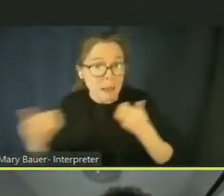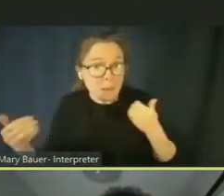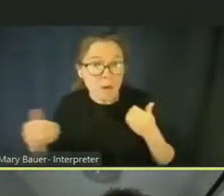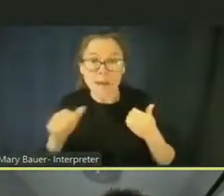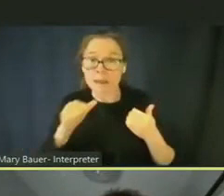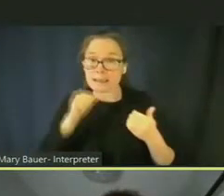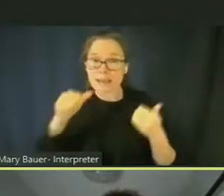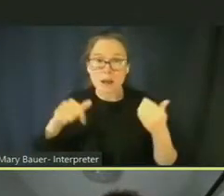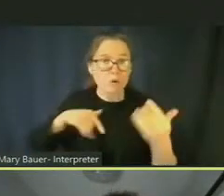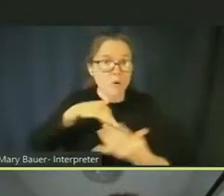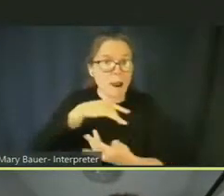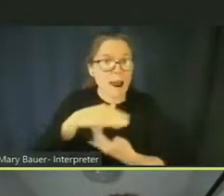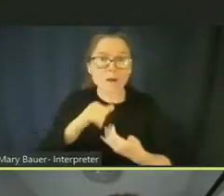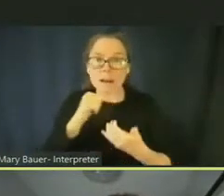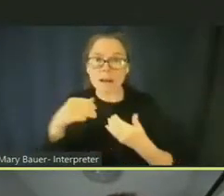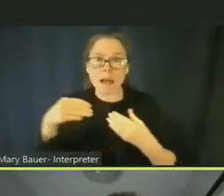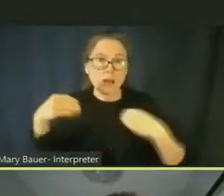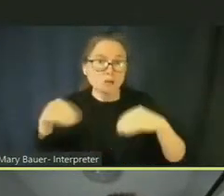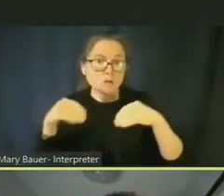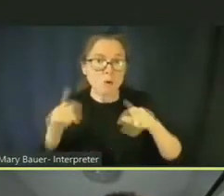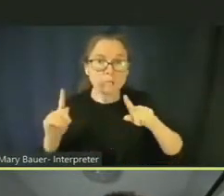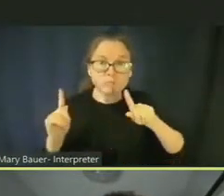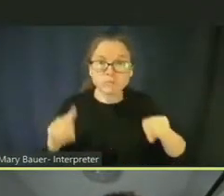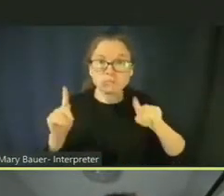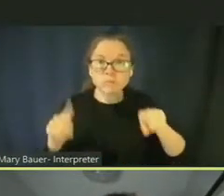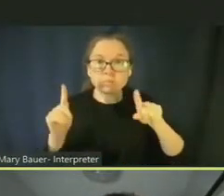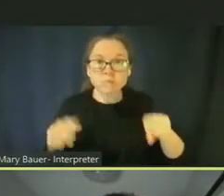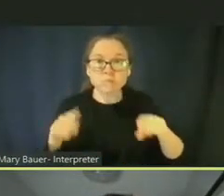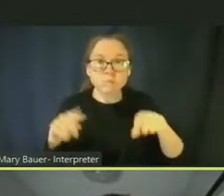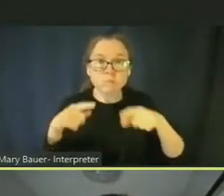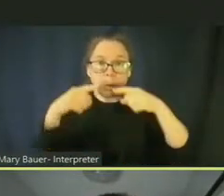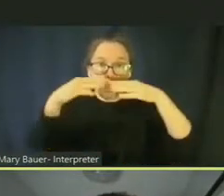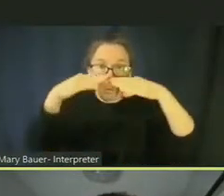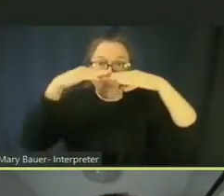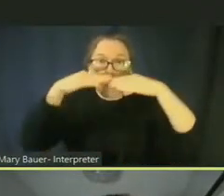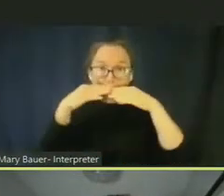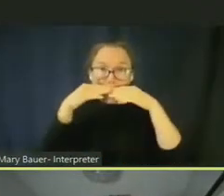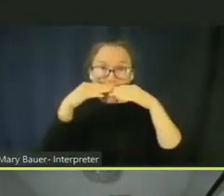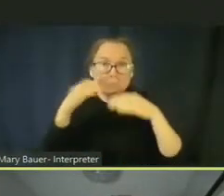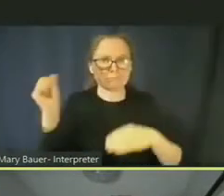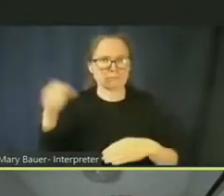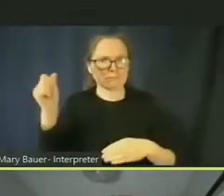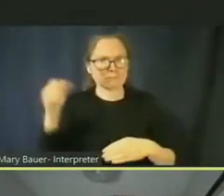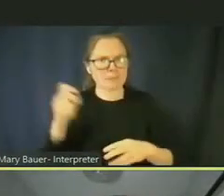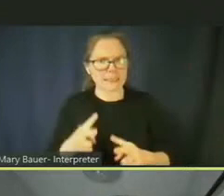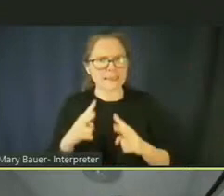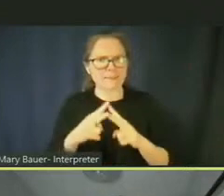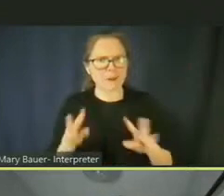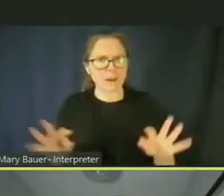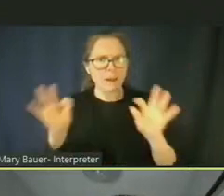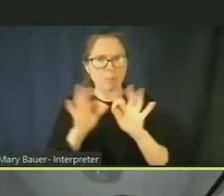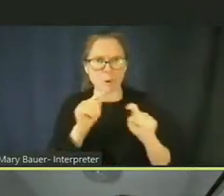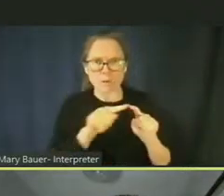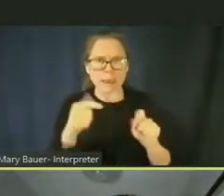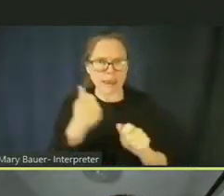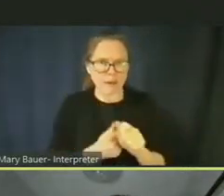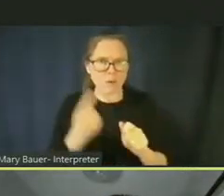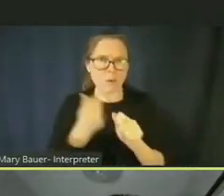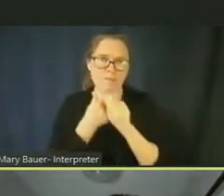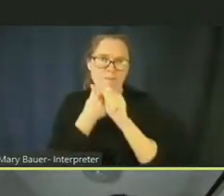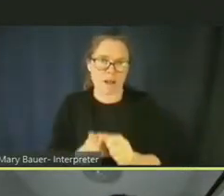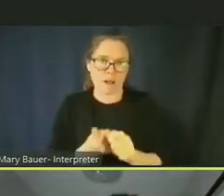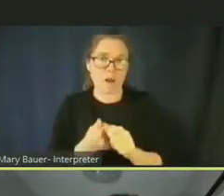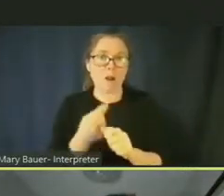not going to the grocery store and having their mask under their nose? I do. But in terms of the